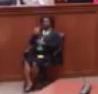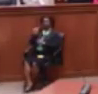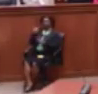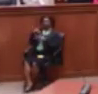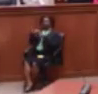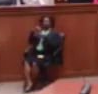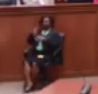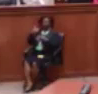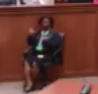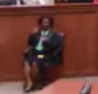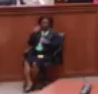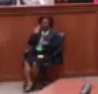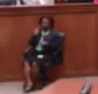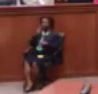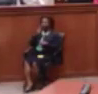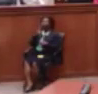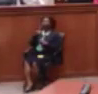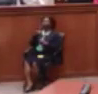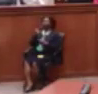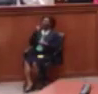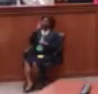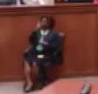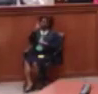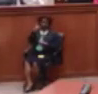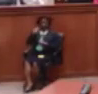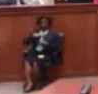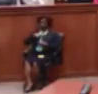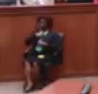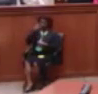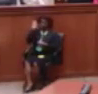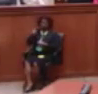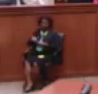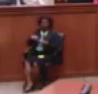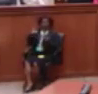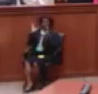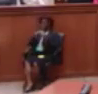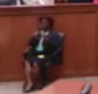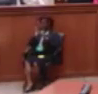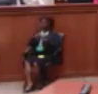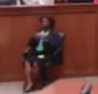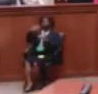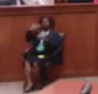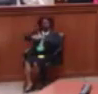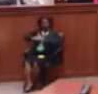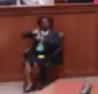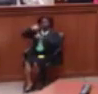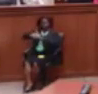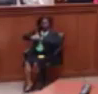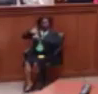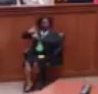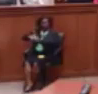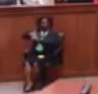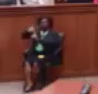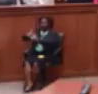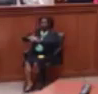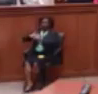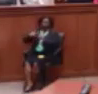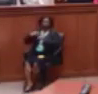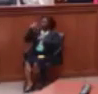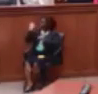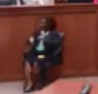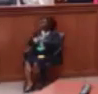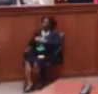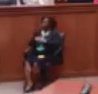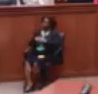that are saying, look, we have to meet quarterly with Carl Perkins. And when we meet, we're